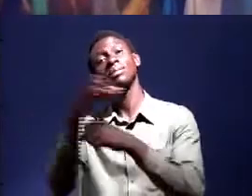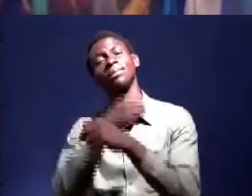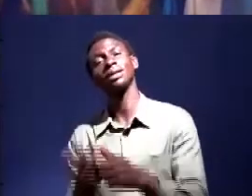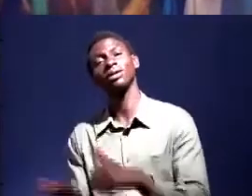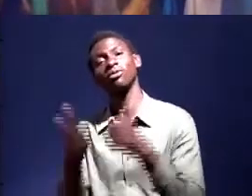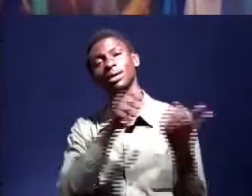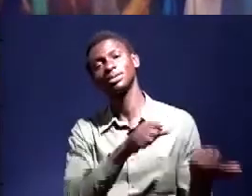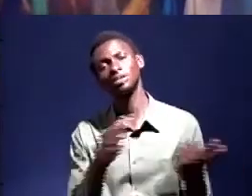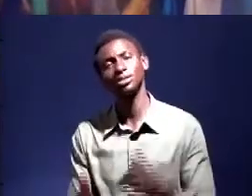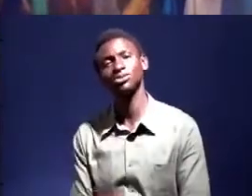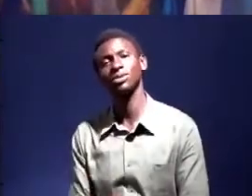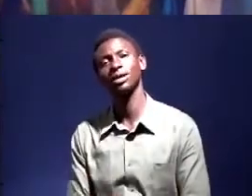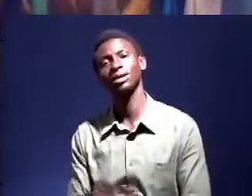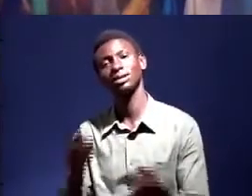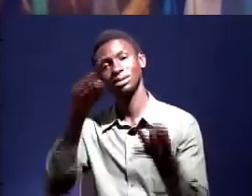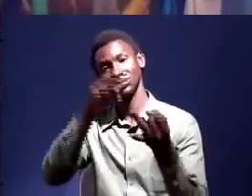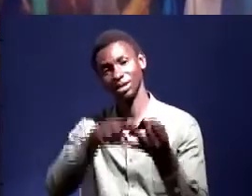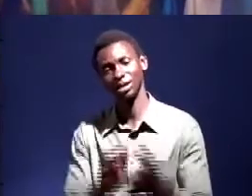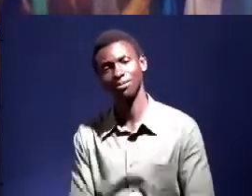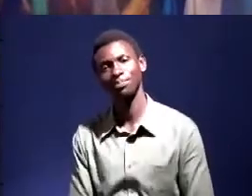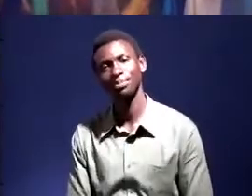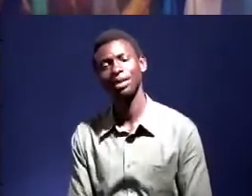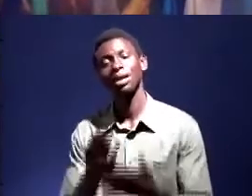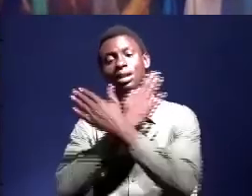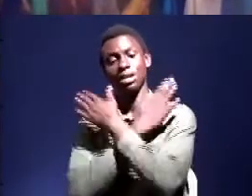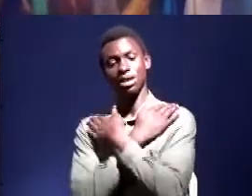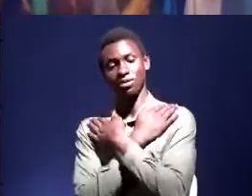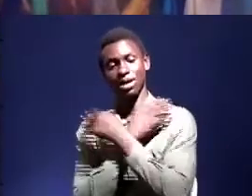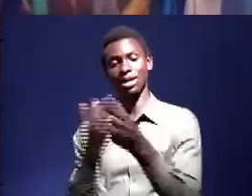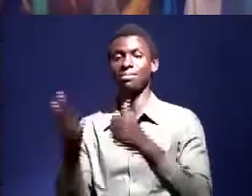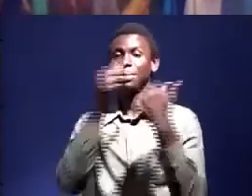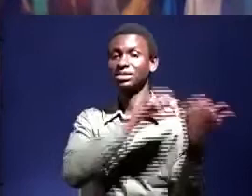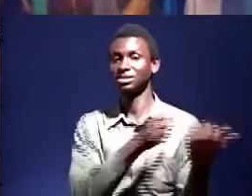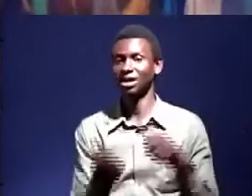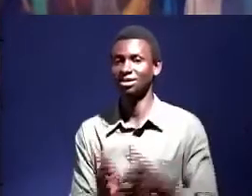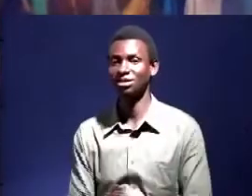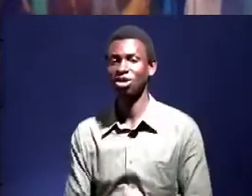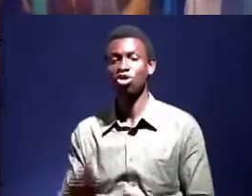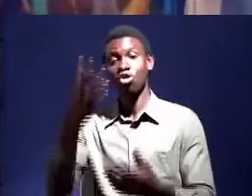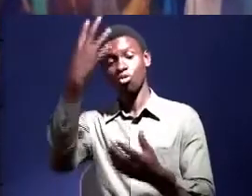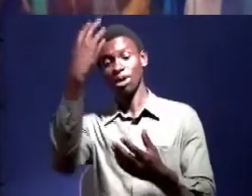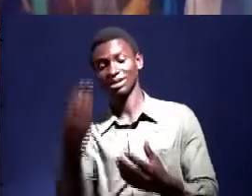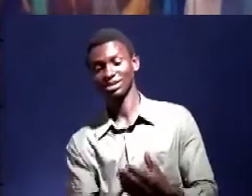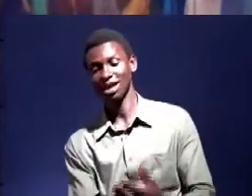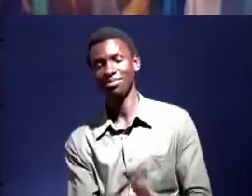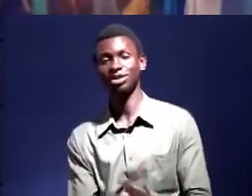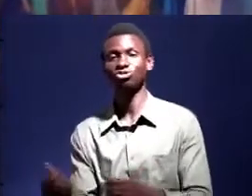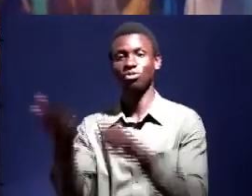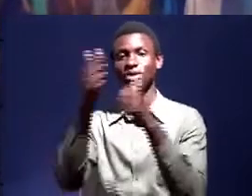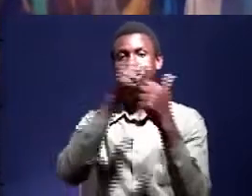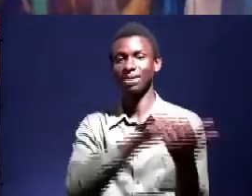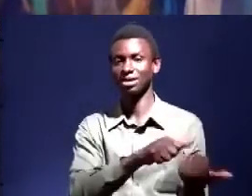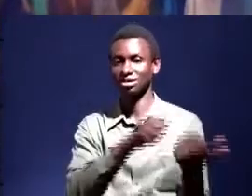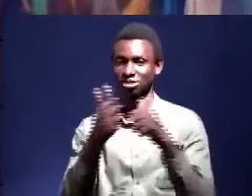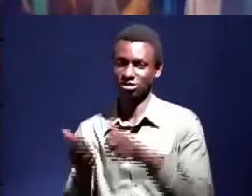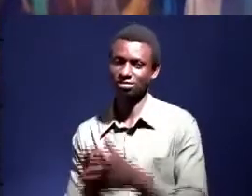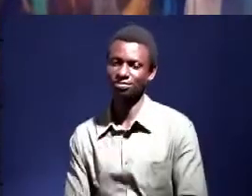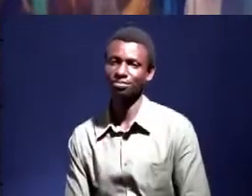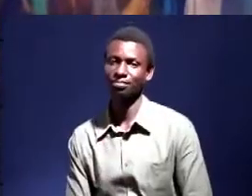by John the Baptist. They were immersed, but they were baptized again.